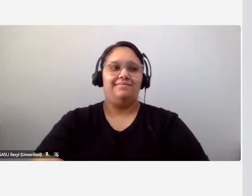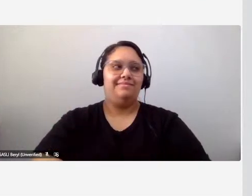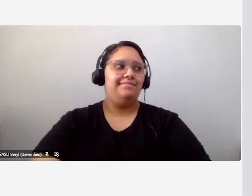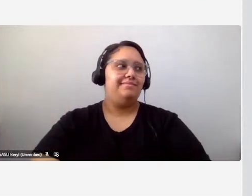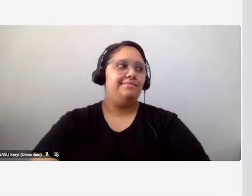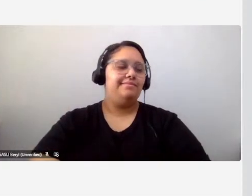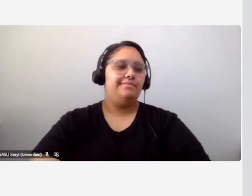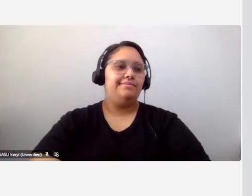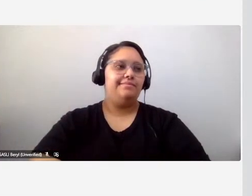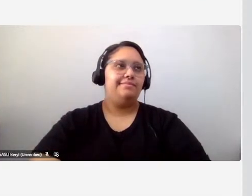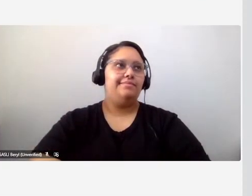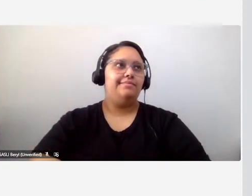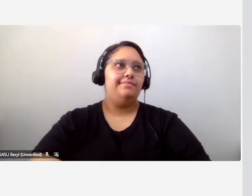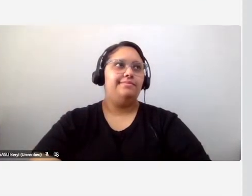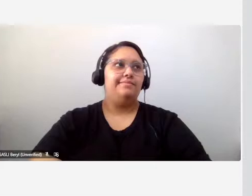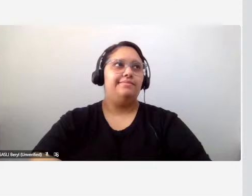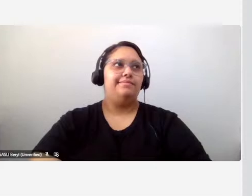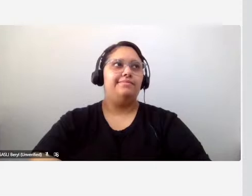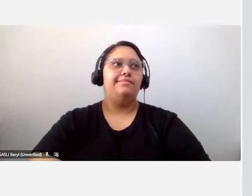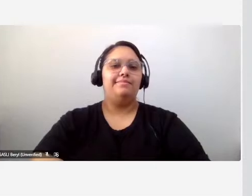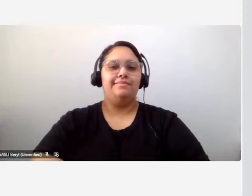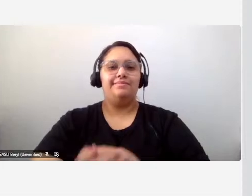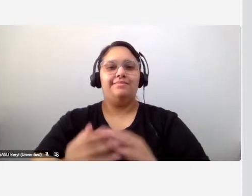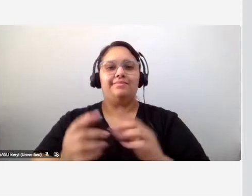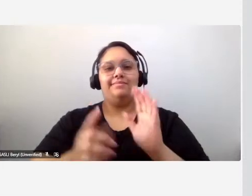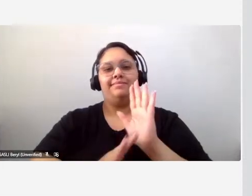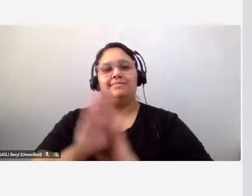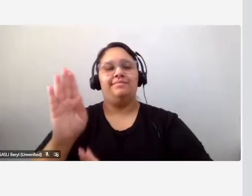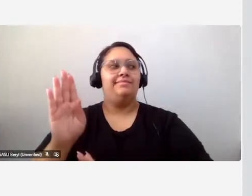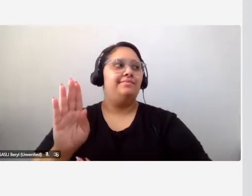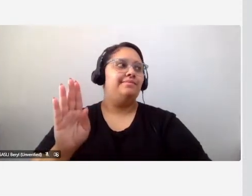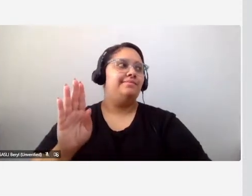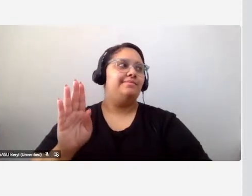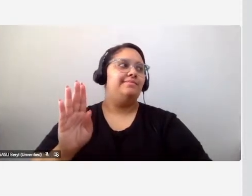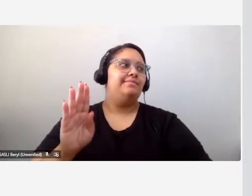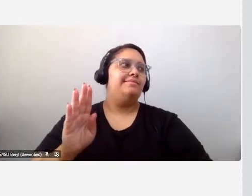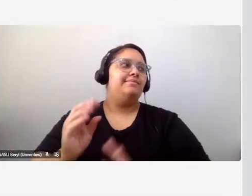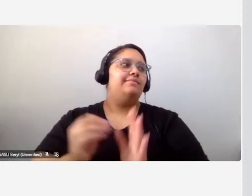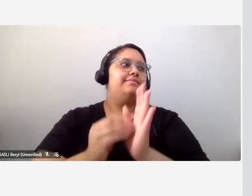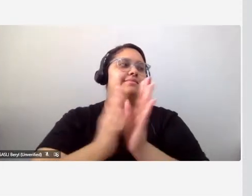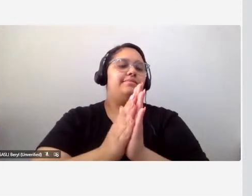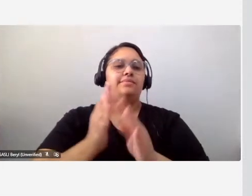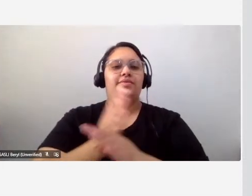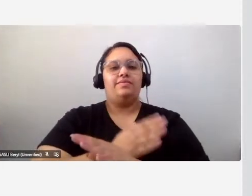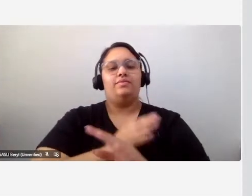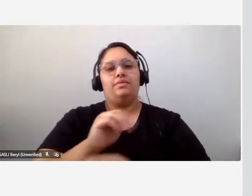what major policy advices have you developed and placed before the MEC?